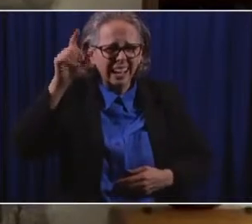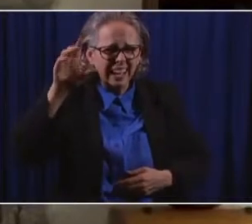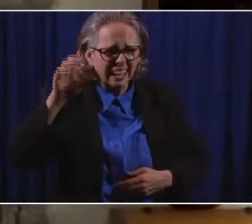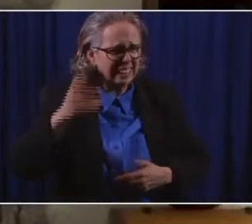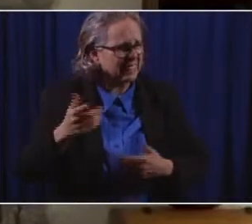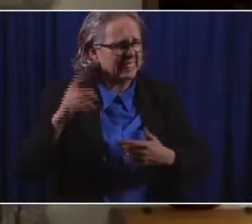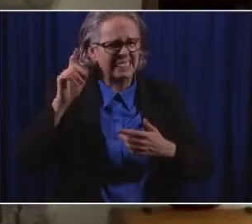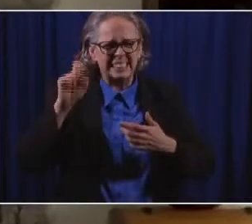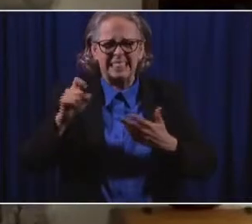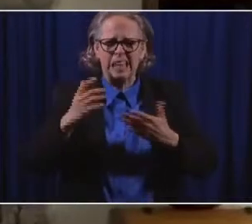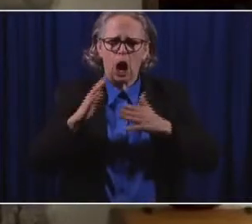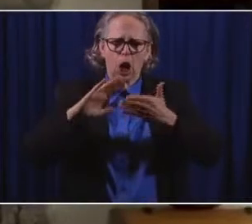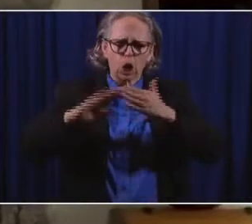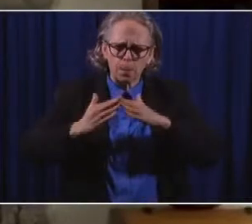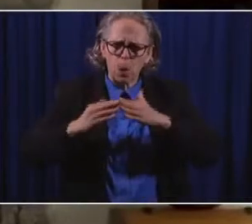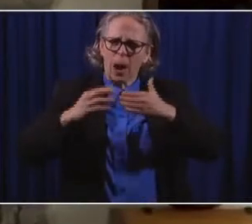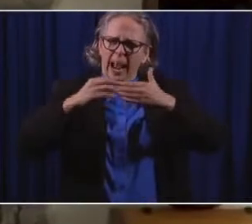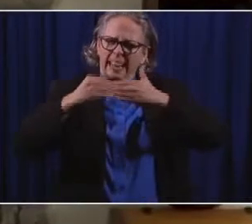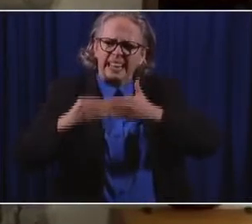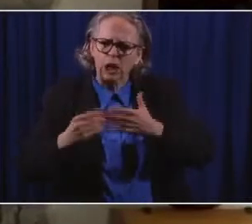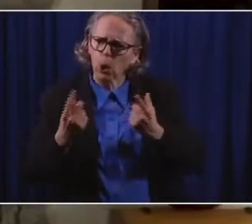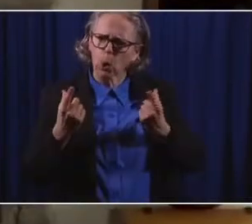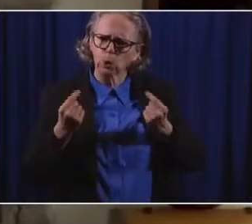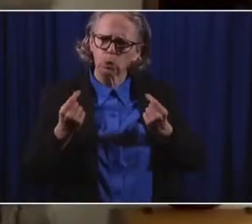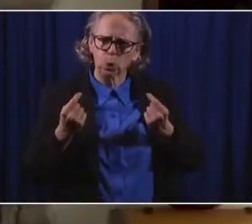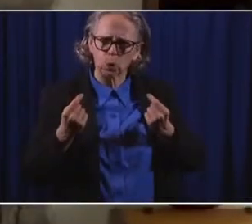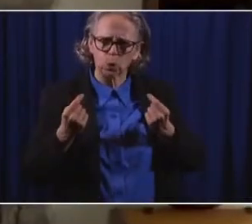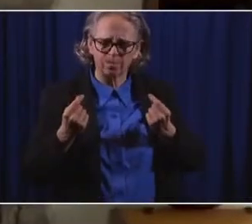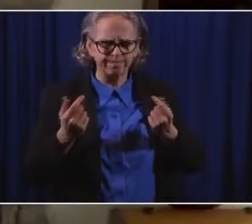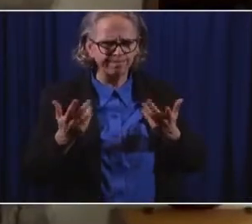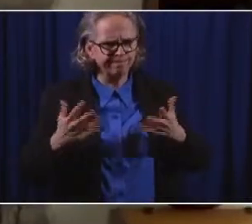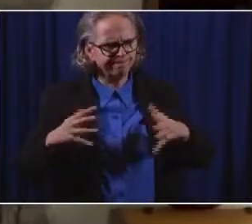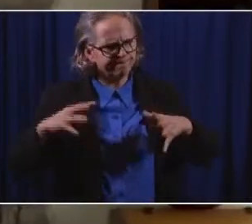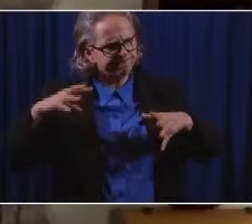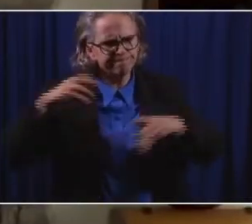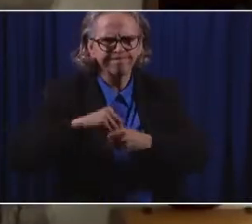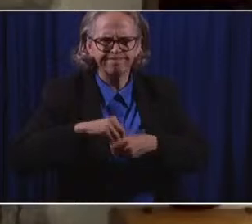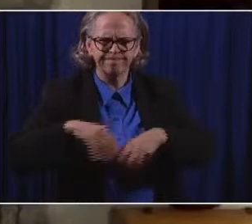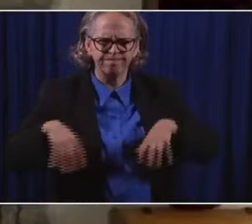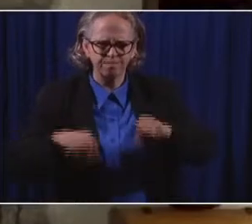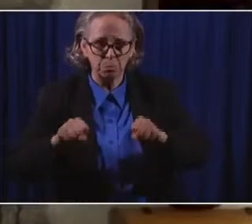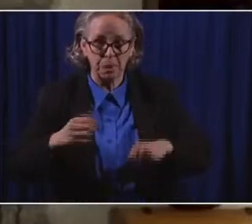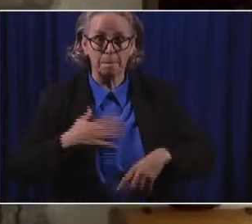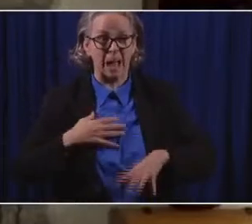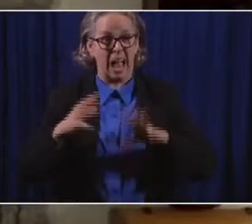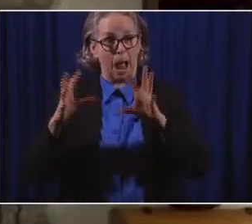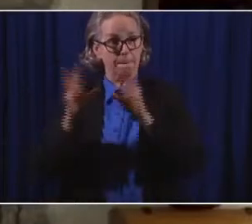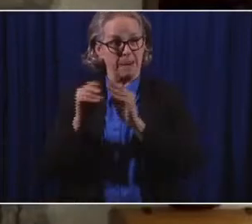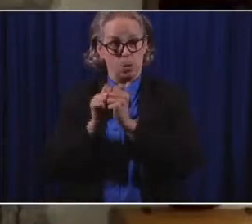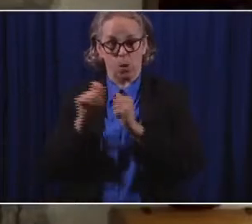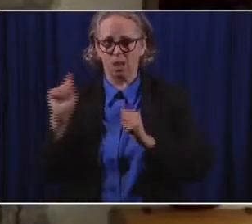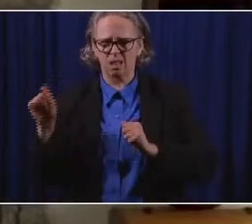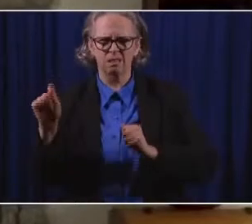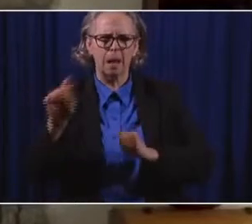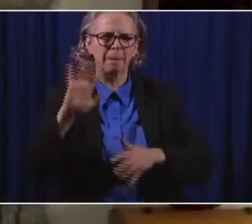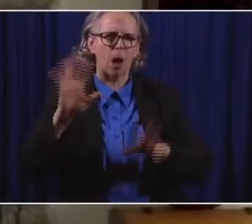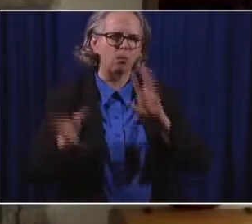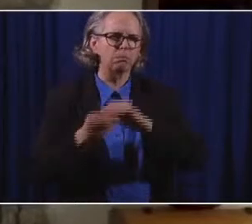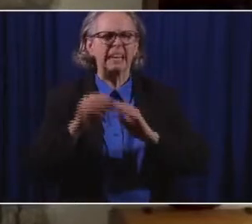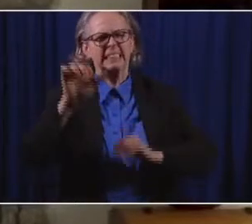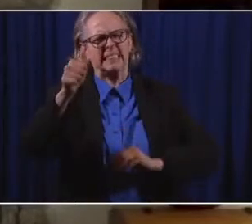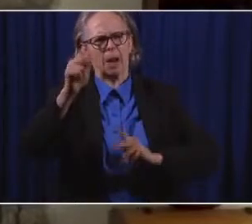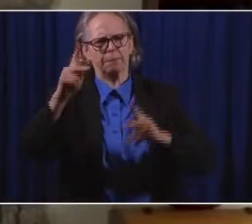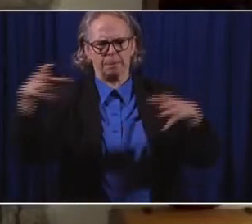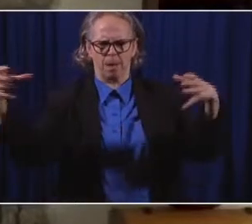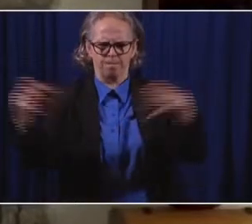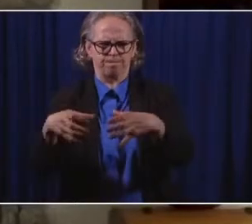We need everybody in the game. So I'm looking generally for about 10 people on these calls. And look, it's going to be an exchange. I'm not